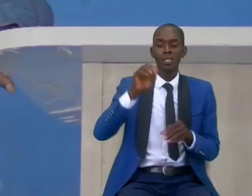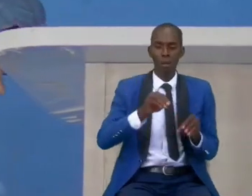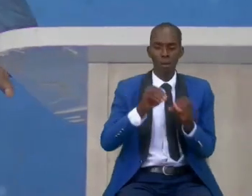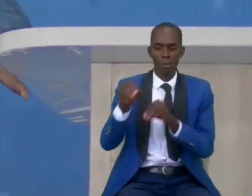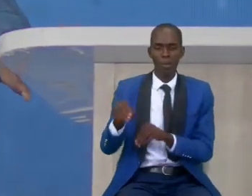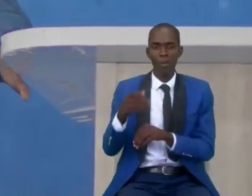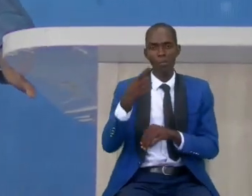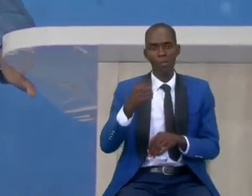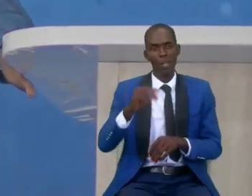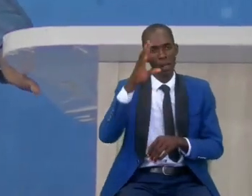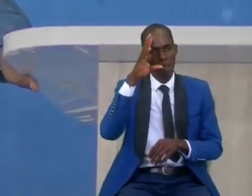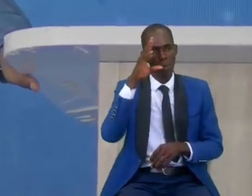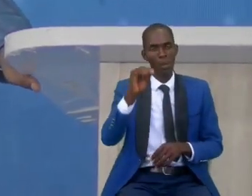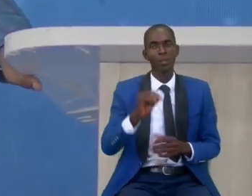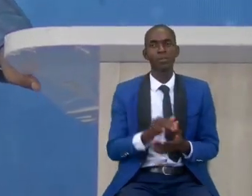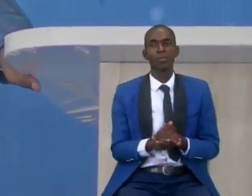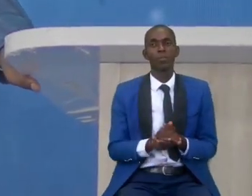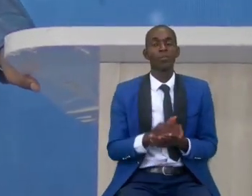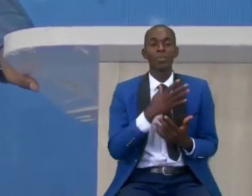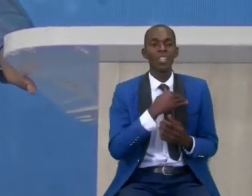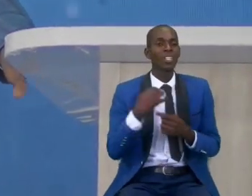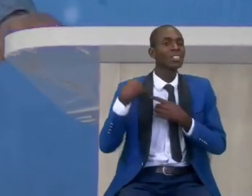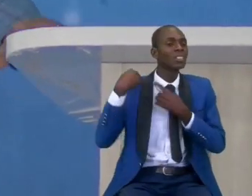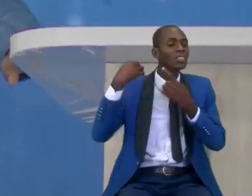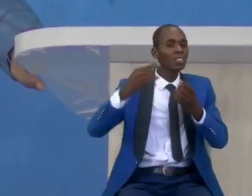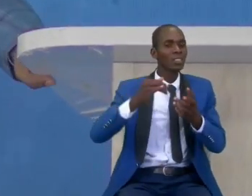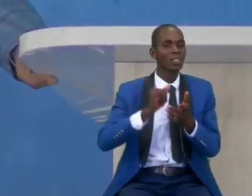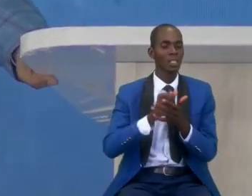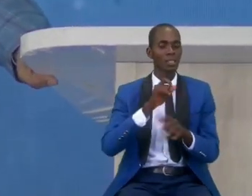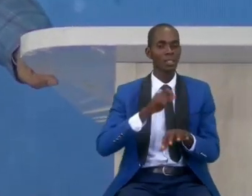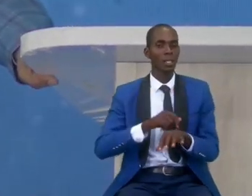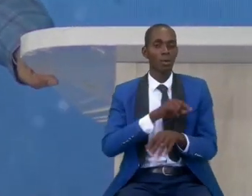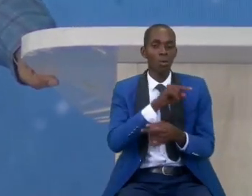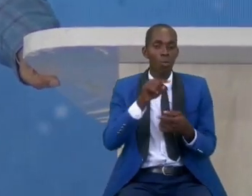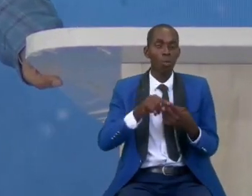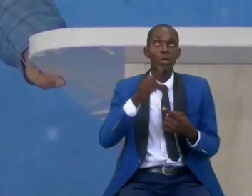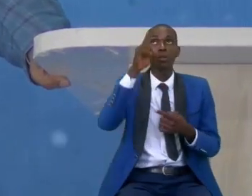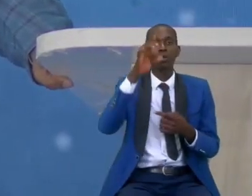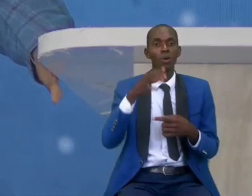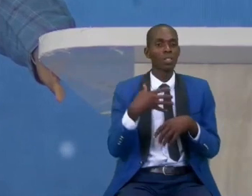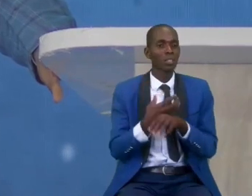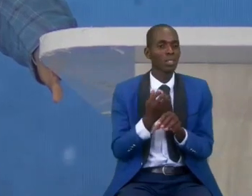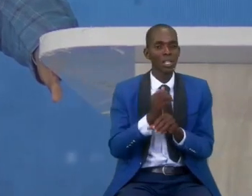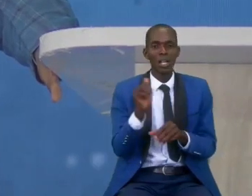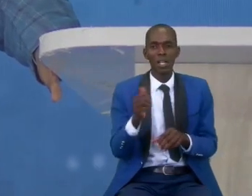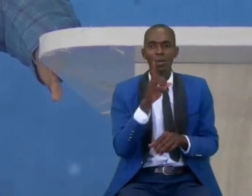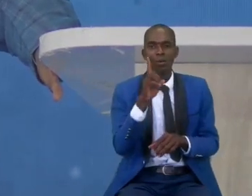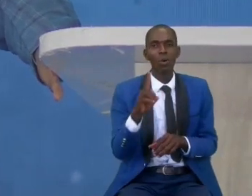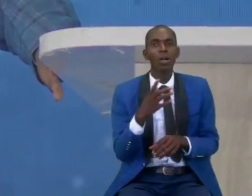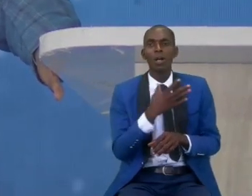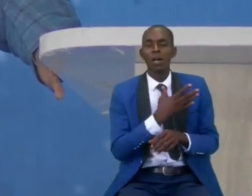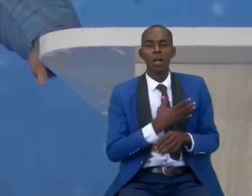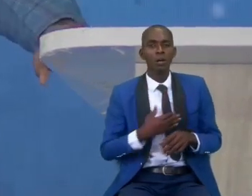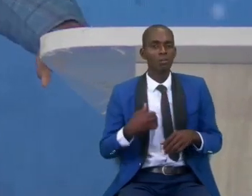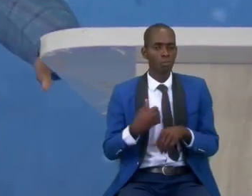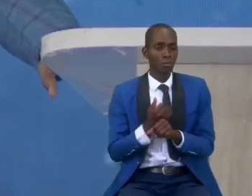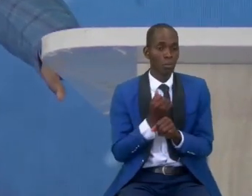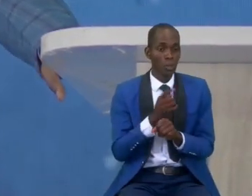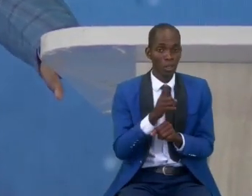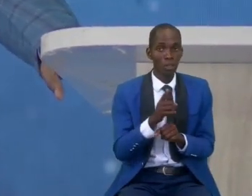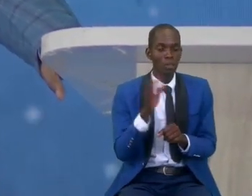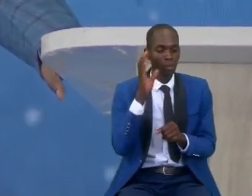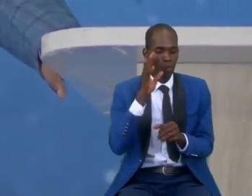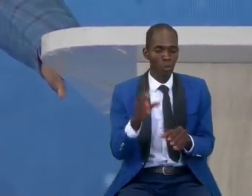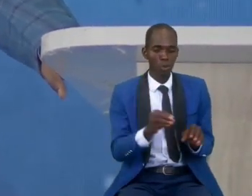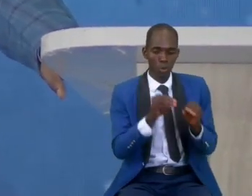God creates anyone and makes anyone, and you are born, he puts you where you ought to be. And where you ought